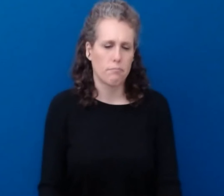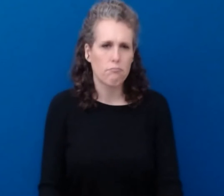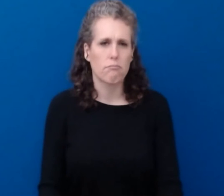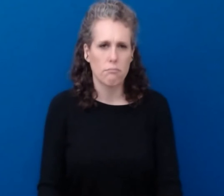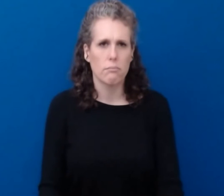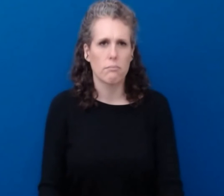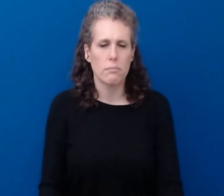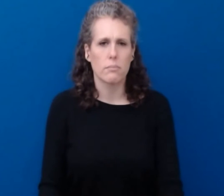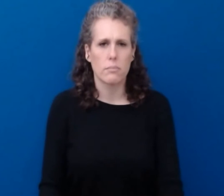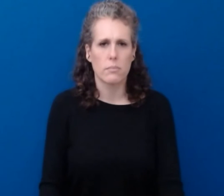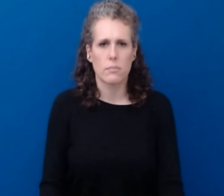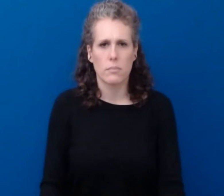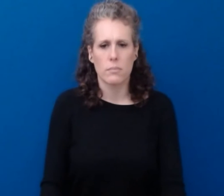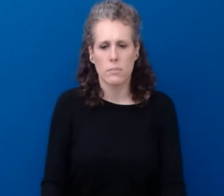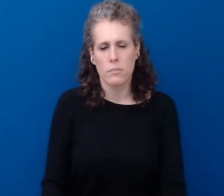we, as